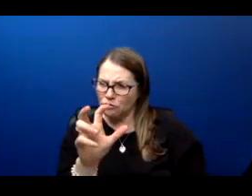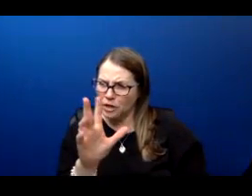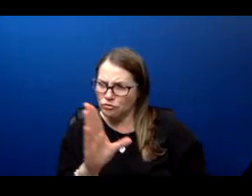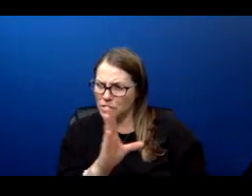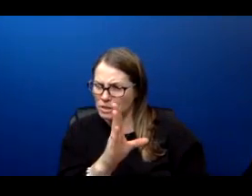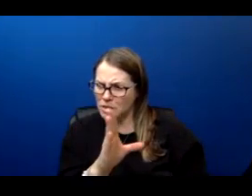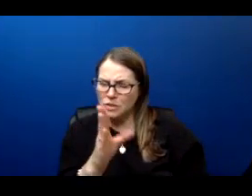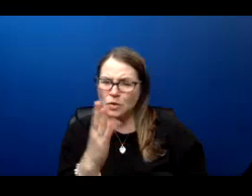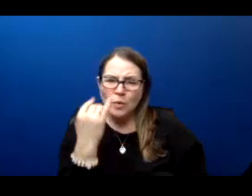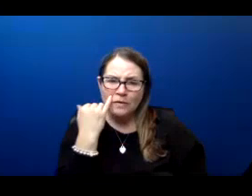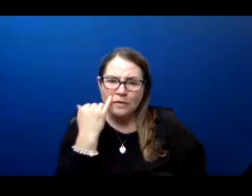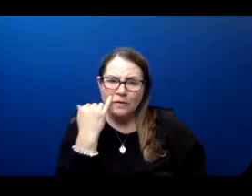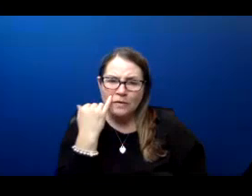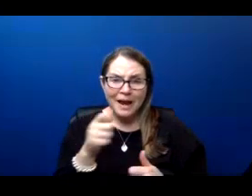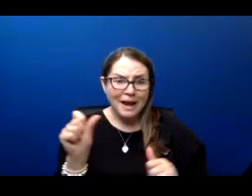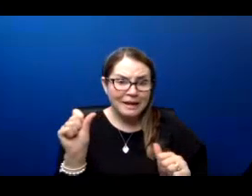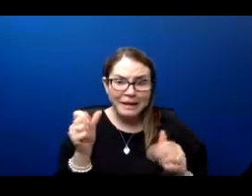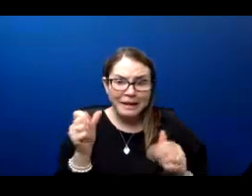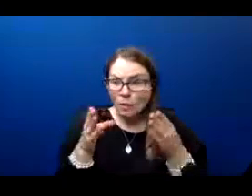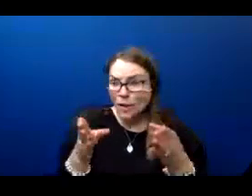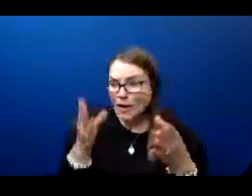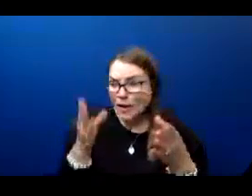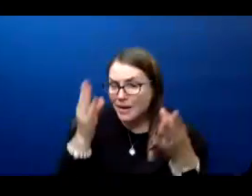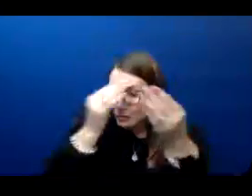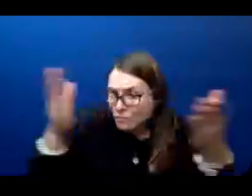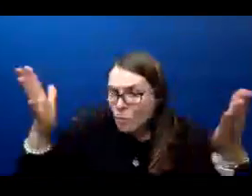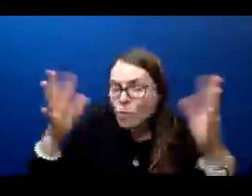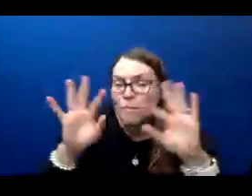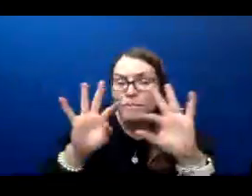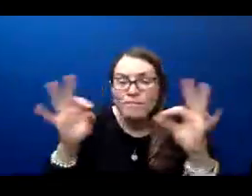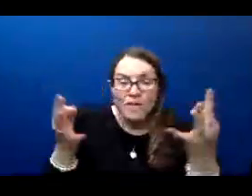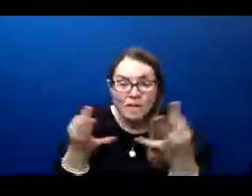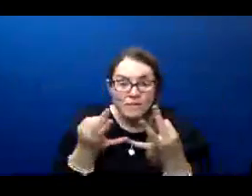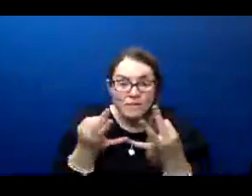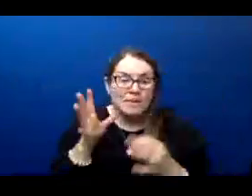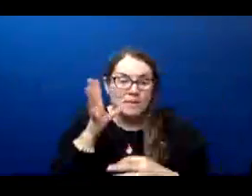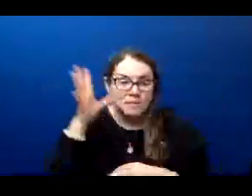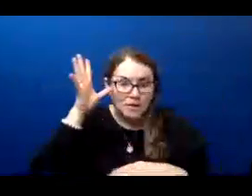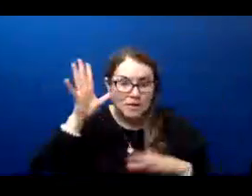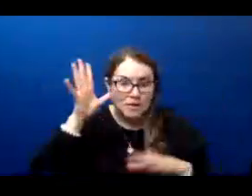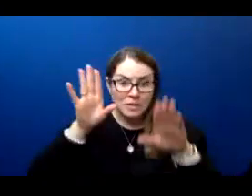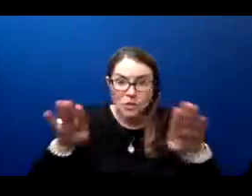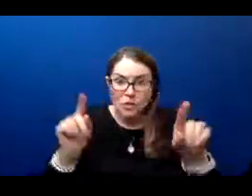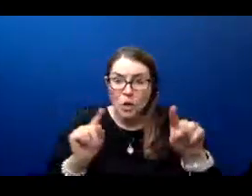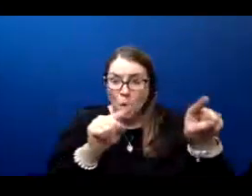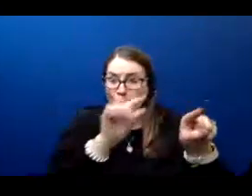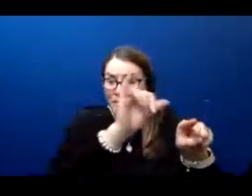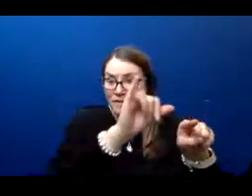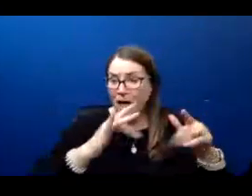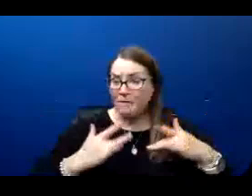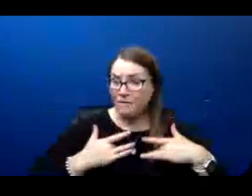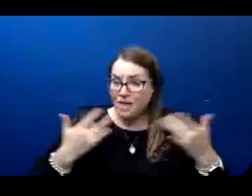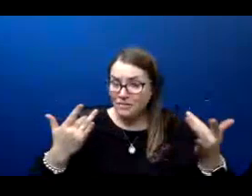or capacity to make sure families, parents, children are coming to this event, and to let them know again, it is